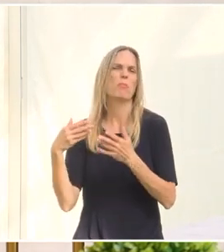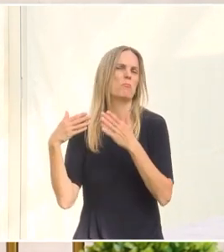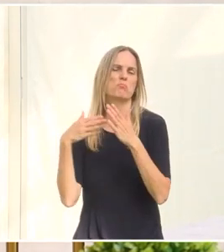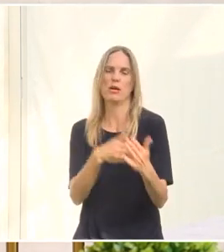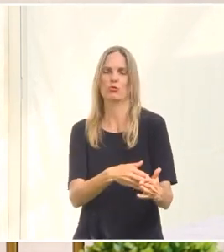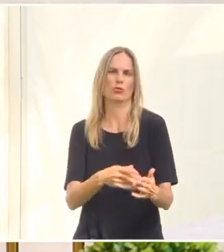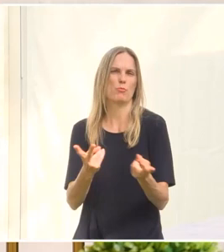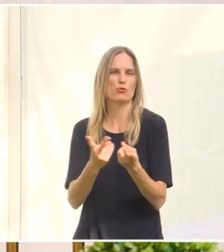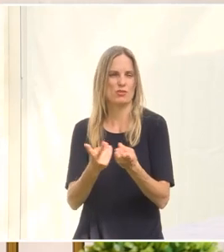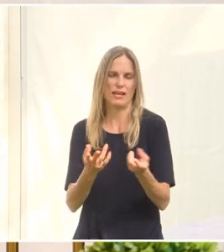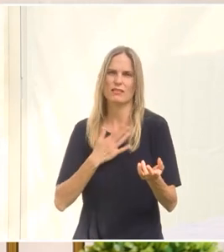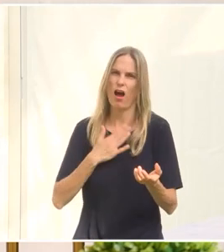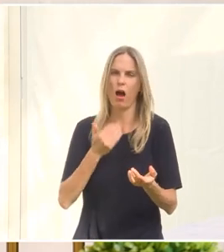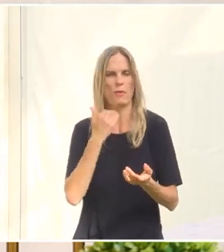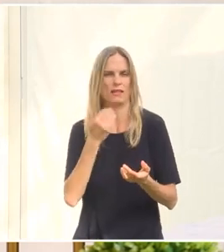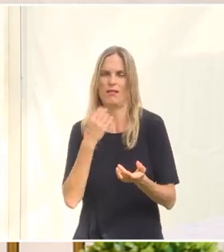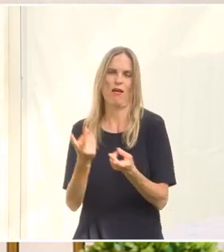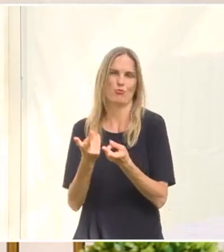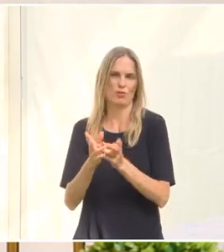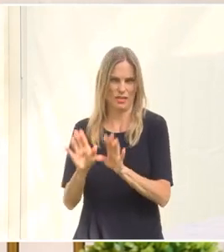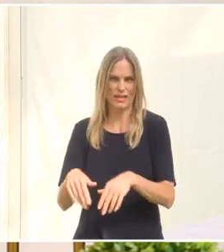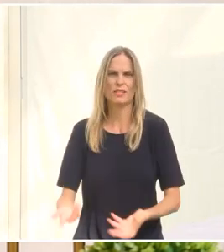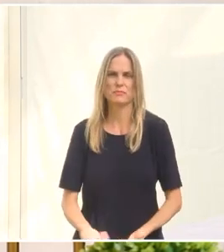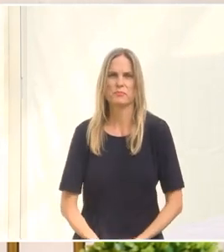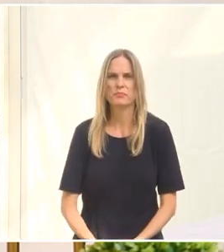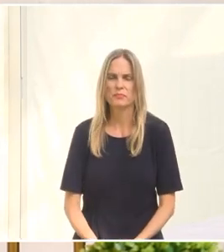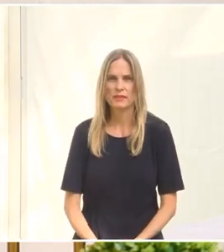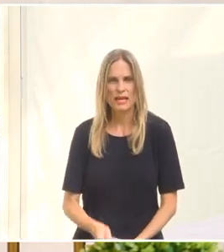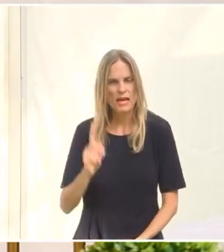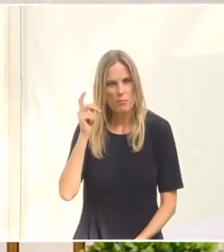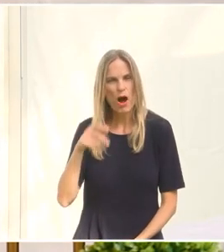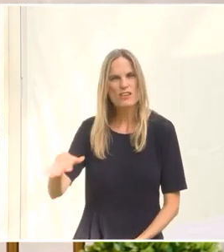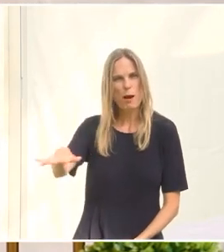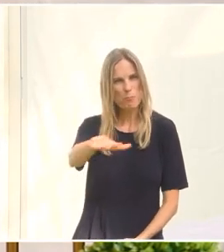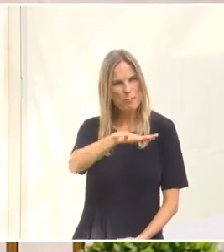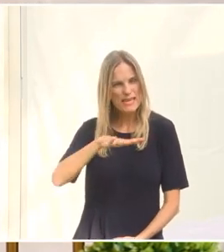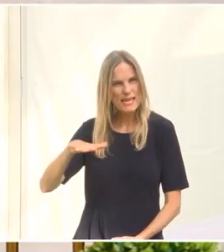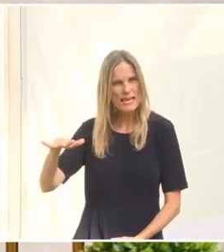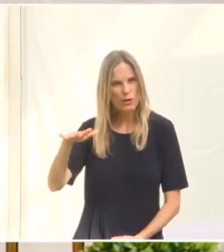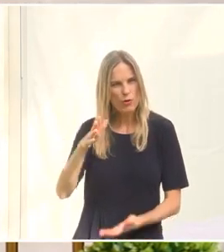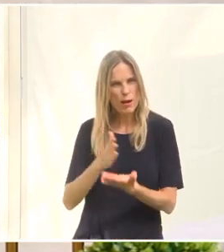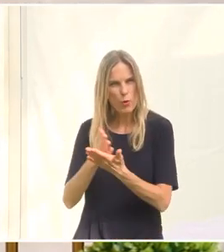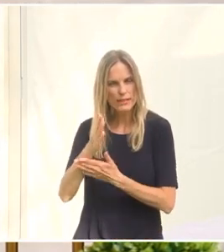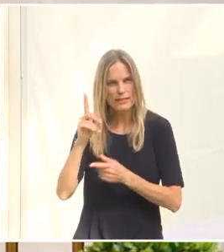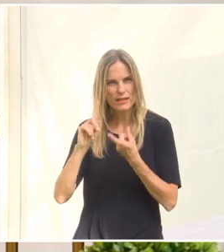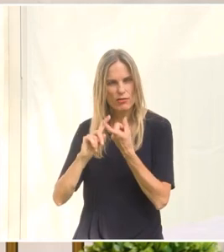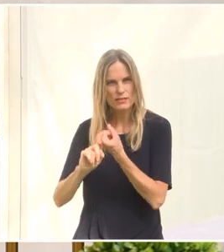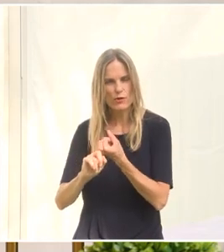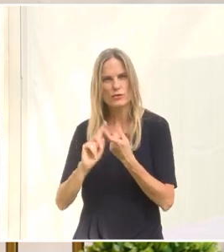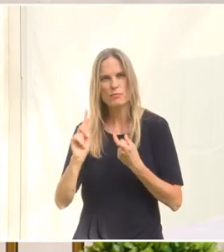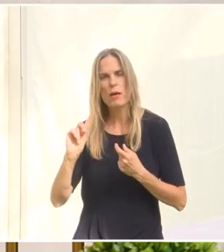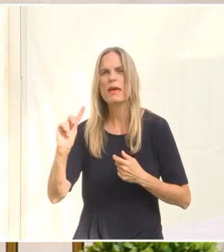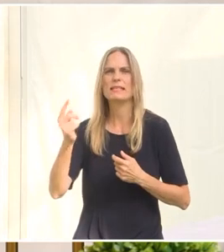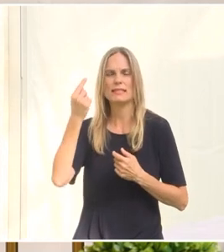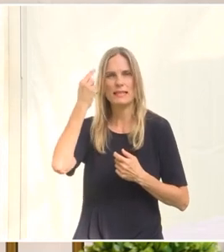we want or not want. I think with the regional policies, we first have to think what